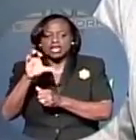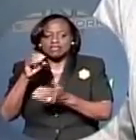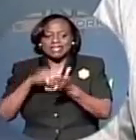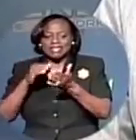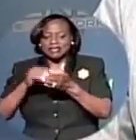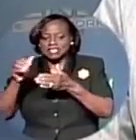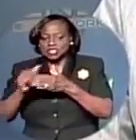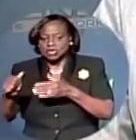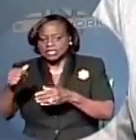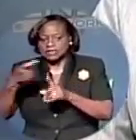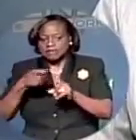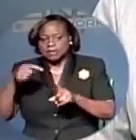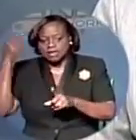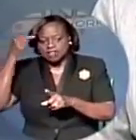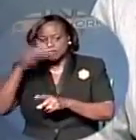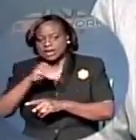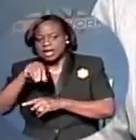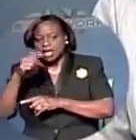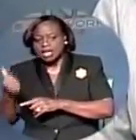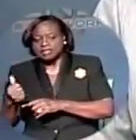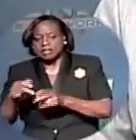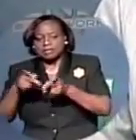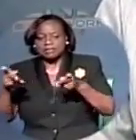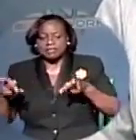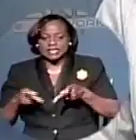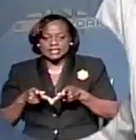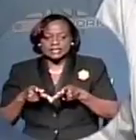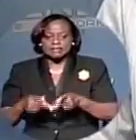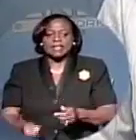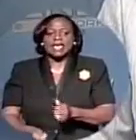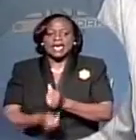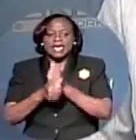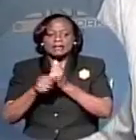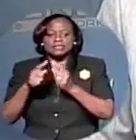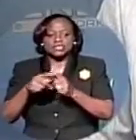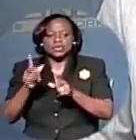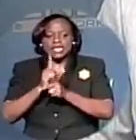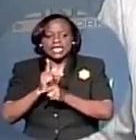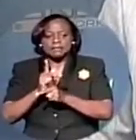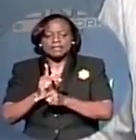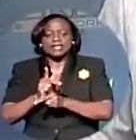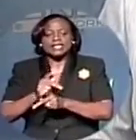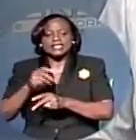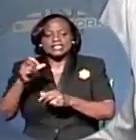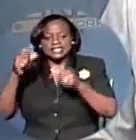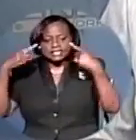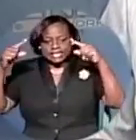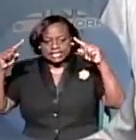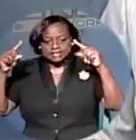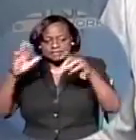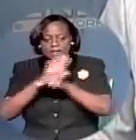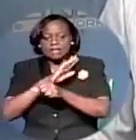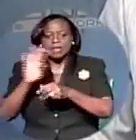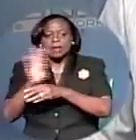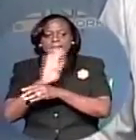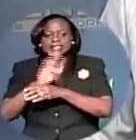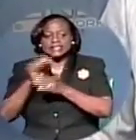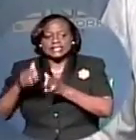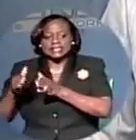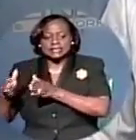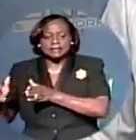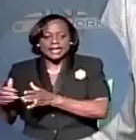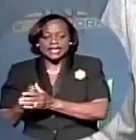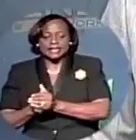government and other sources, is intended to help execute and sustain successful business plans. Through the Compete Caribbean